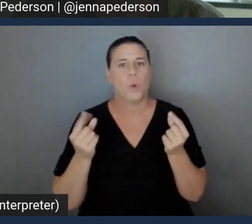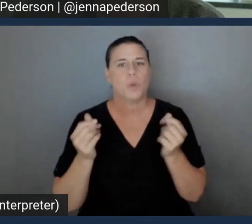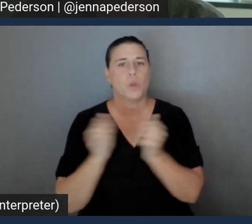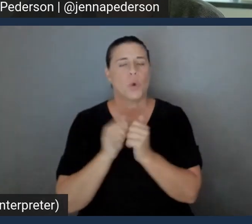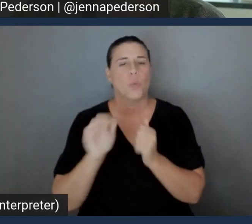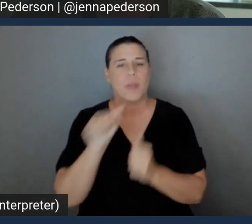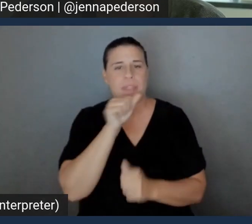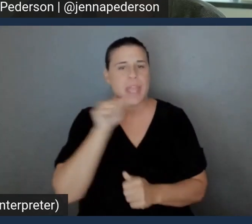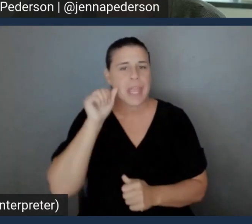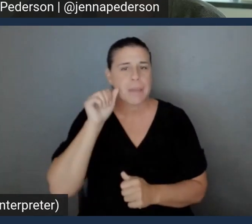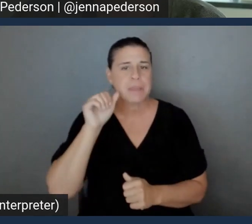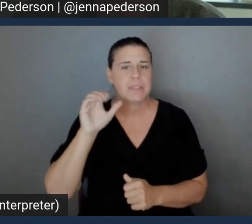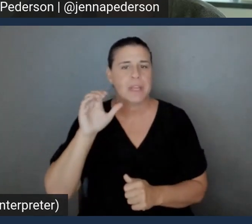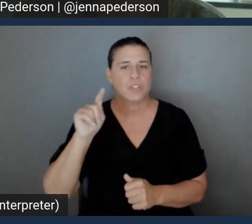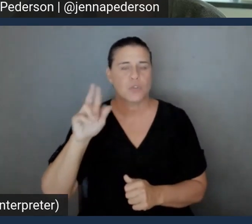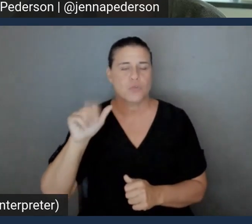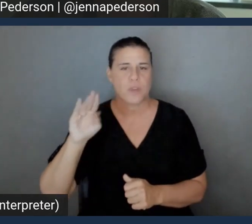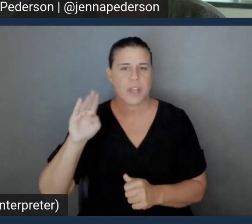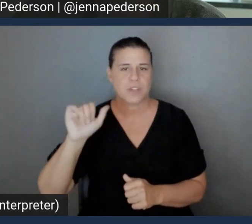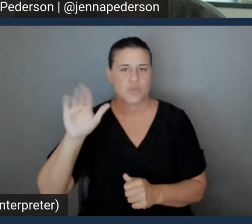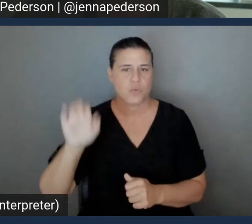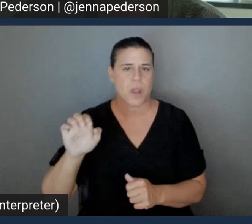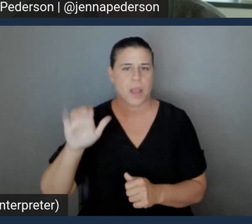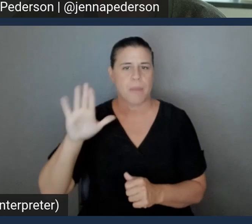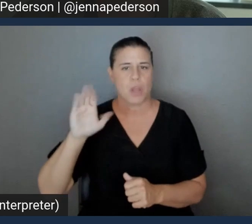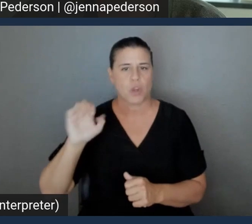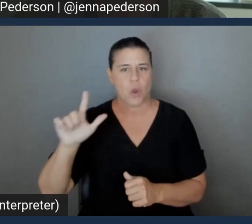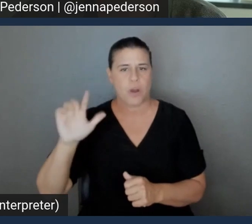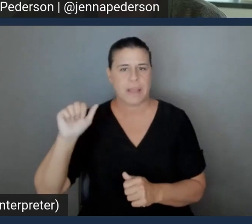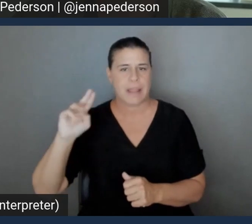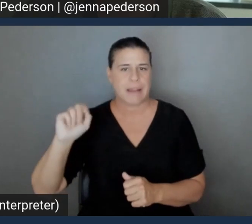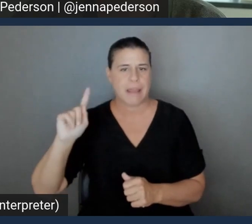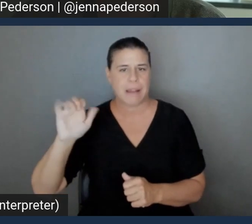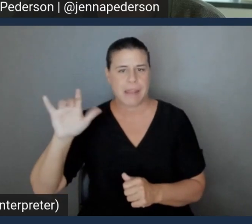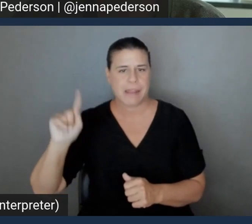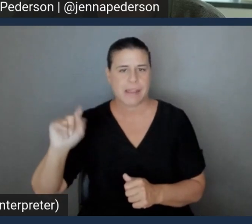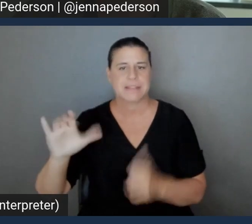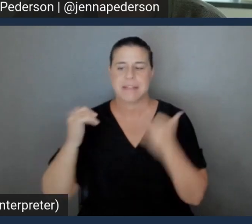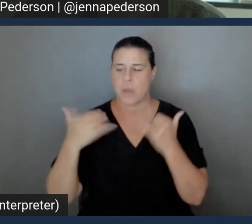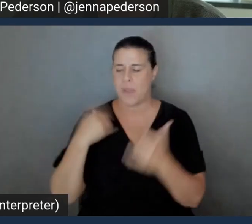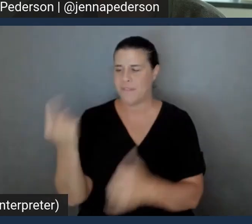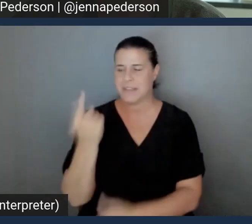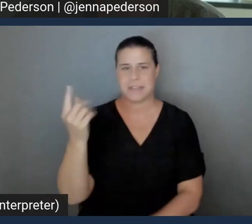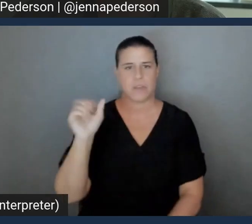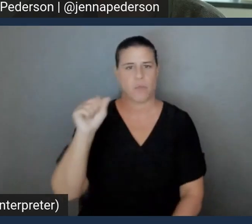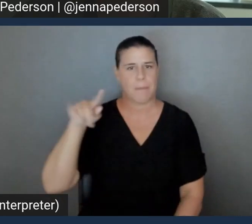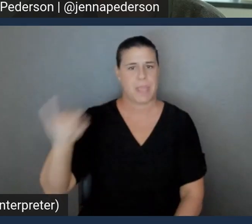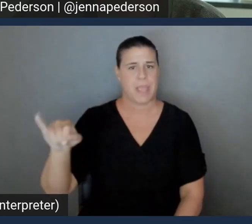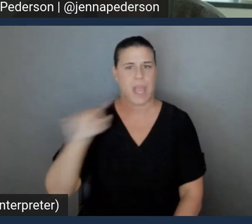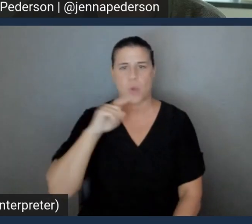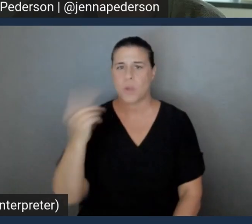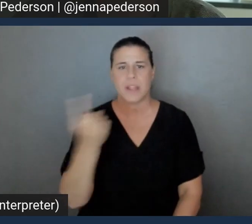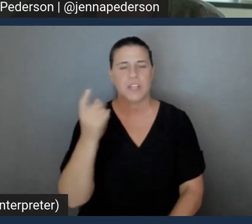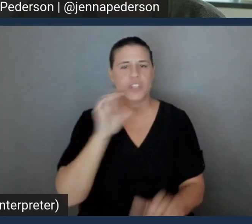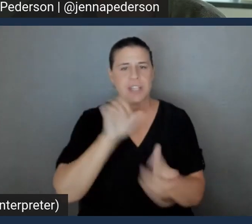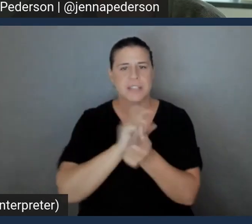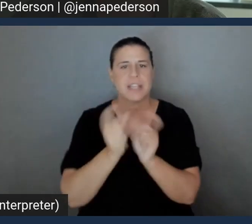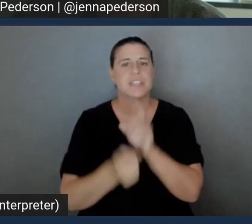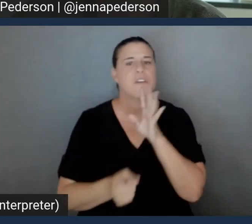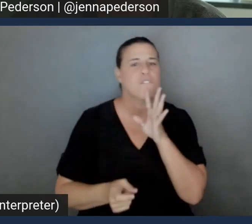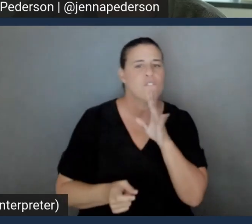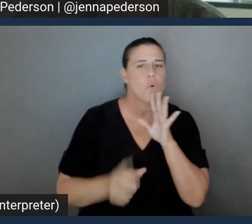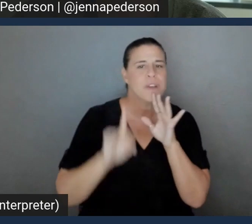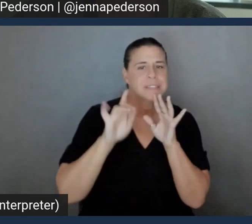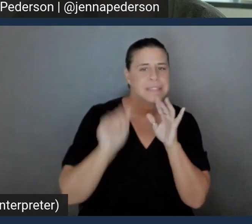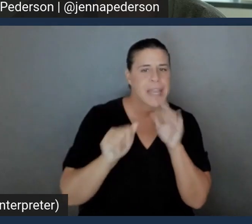Call Analytics is now we've developed a single API that not just does the transcription for you, right? It takes your voice data, converts it into